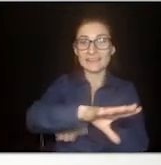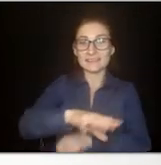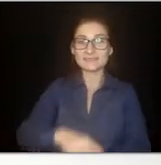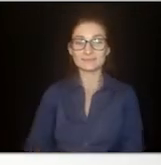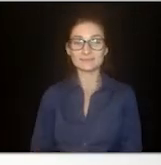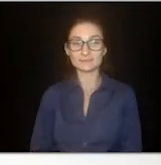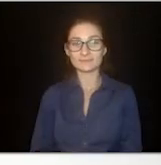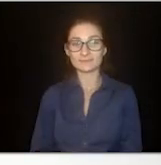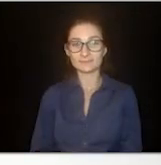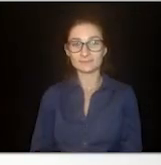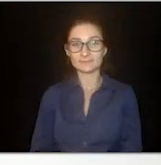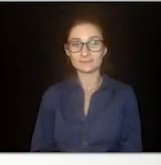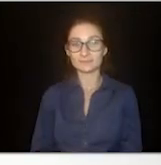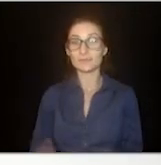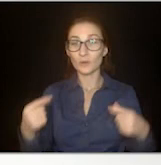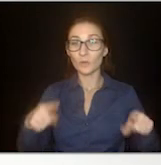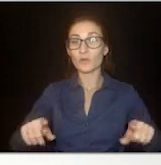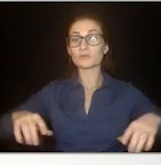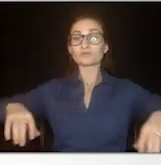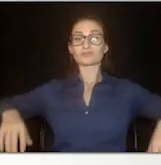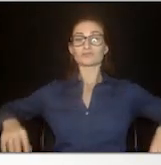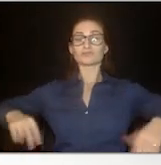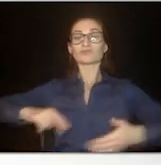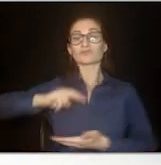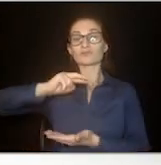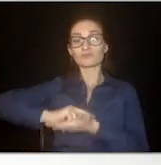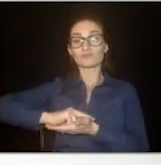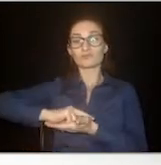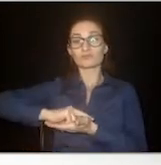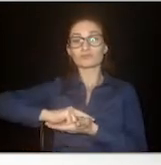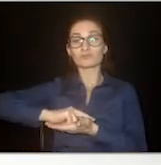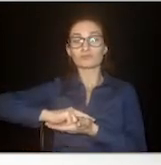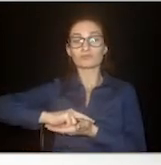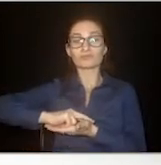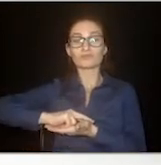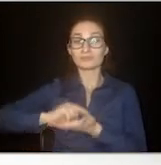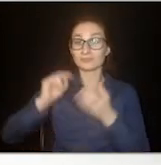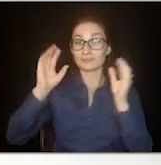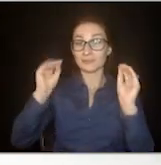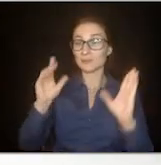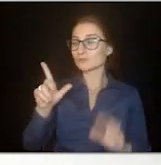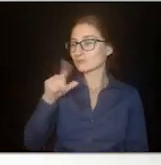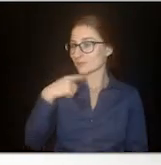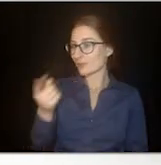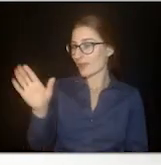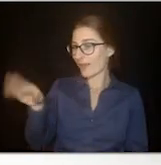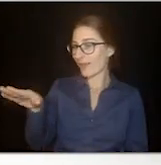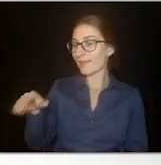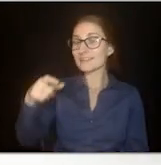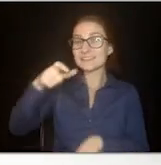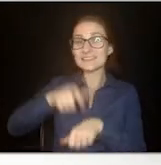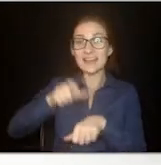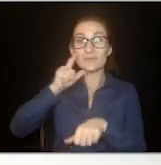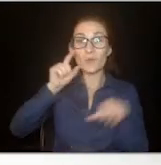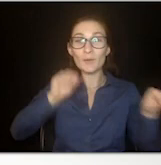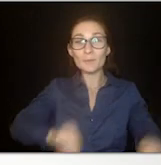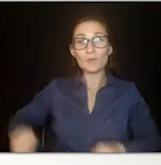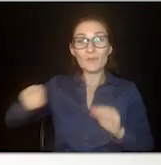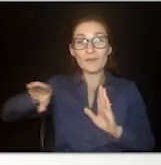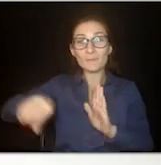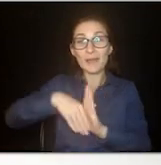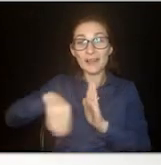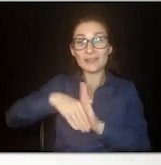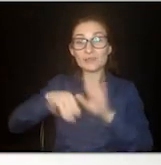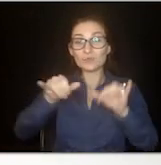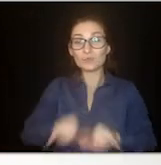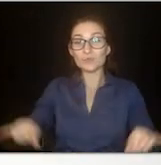her body to ring bells. While Arna lies in supine on a wedge, Ms. Mallory tells Arna that it is time for her